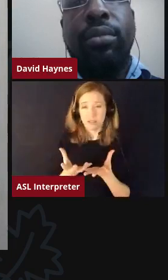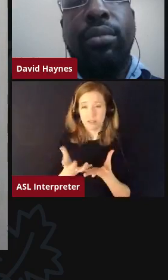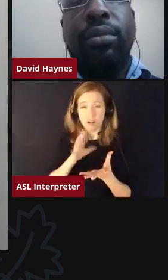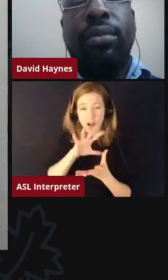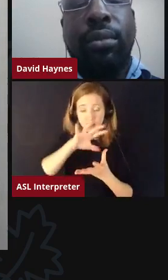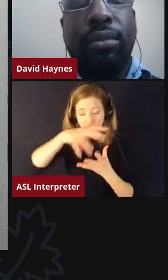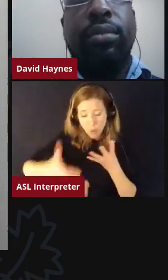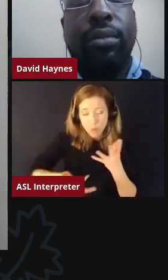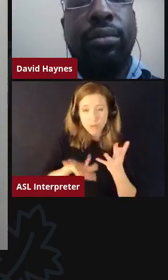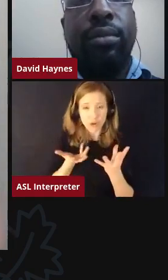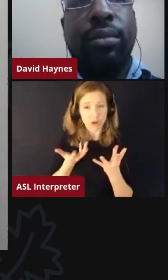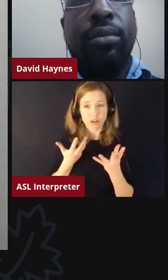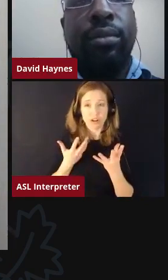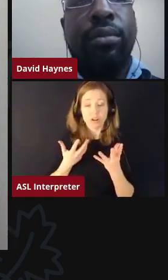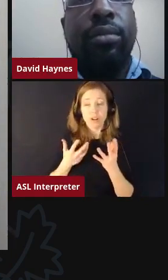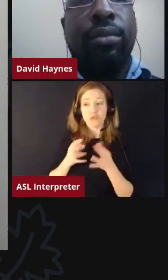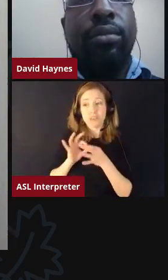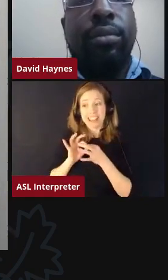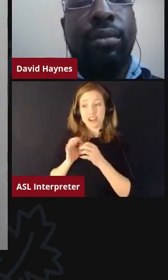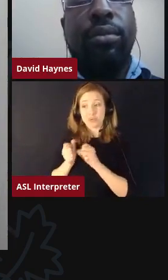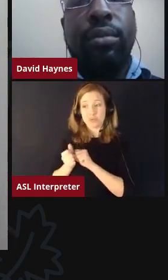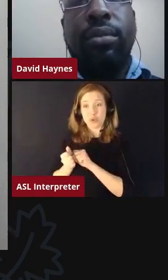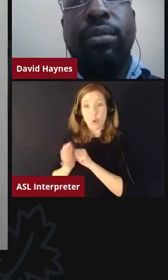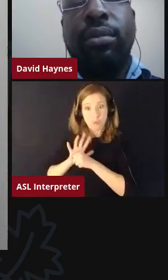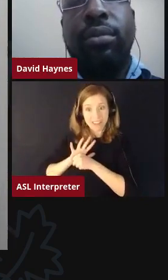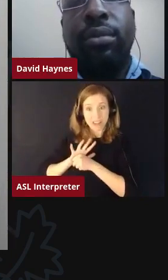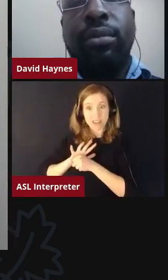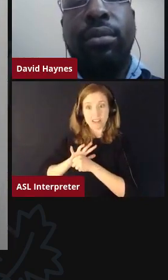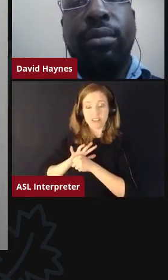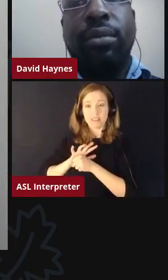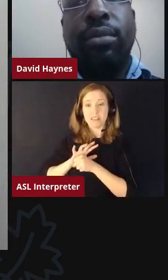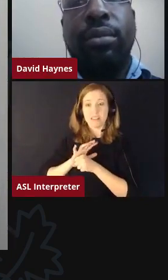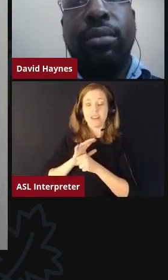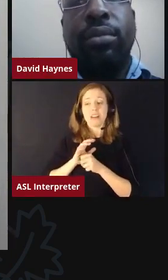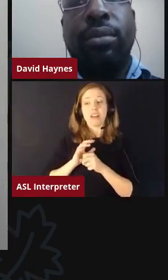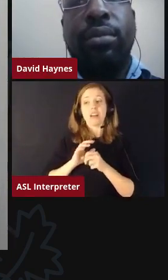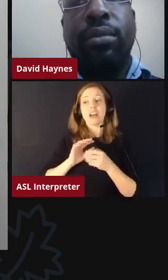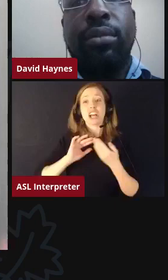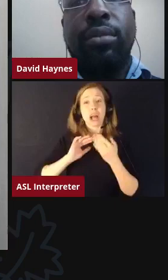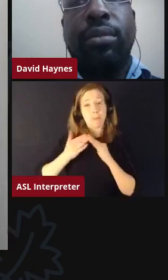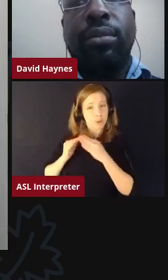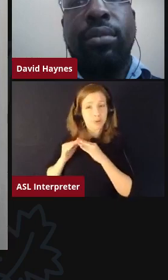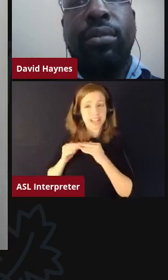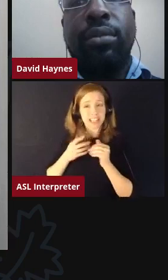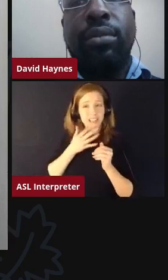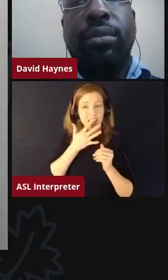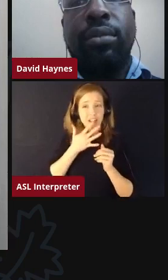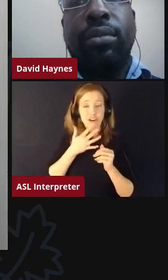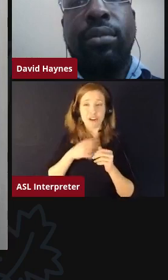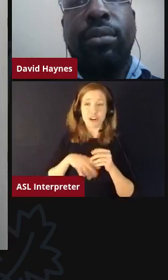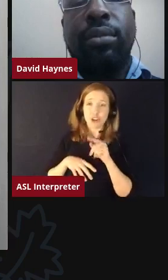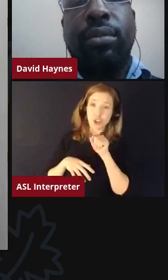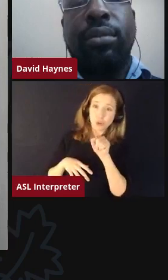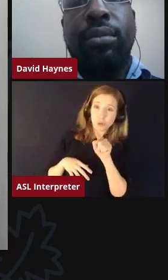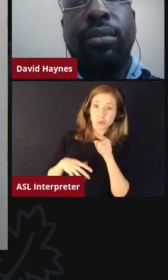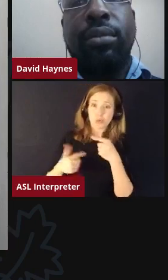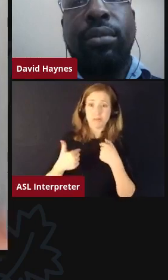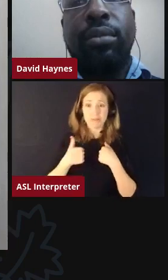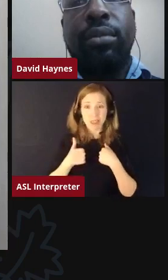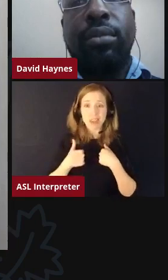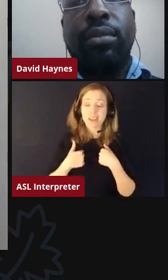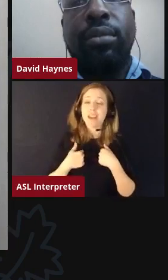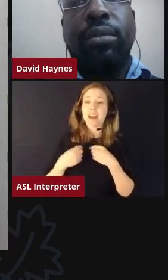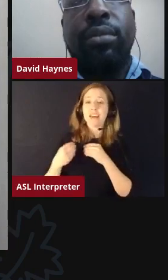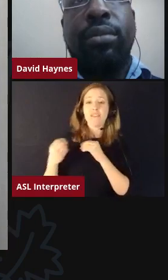color, which you and I come from, have been affected disproportionately. So, how do we use geography